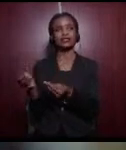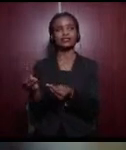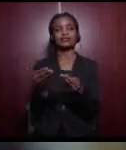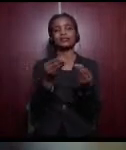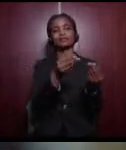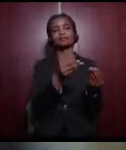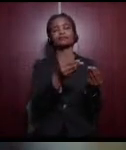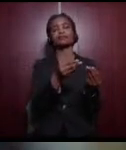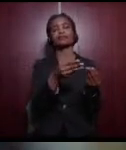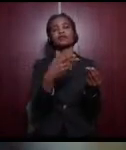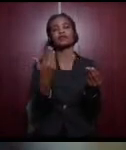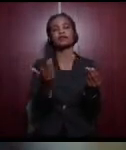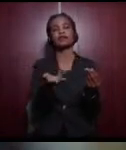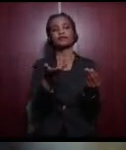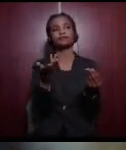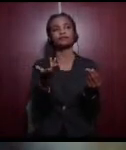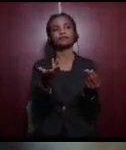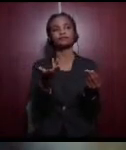bring him